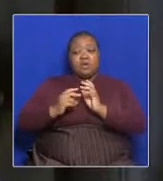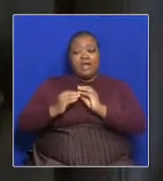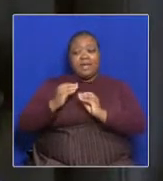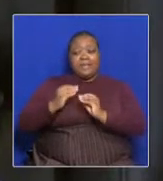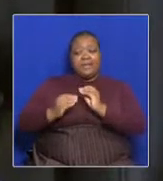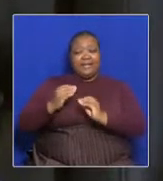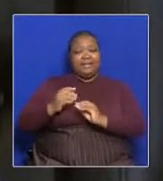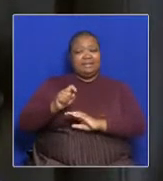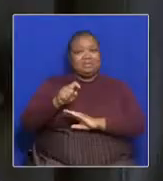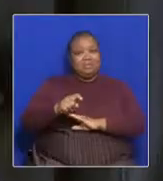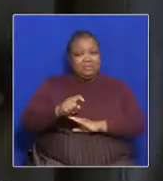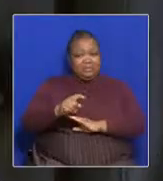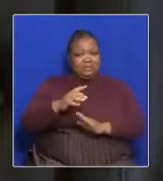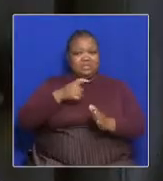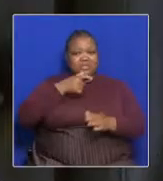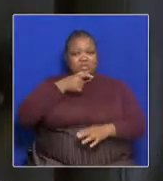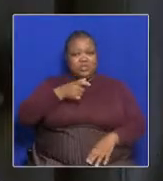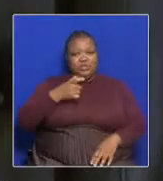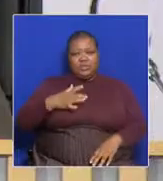to understand